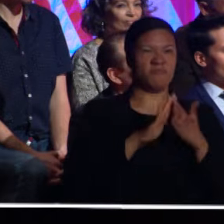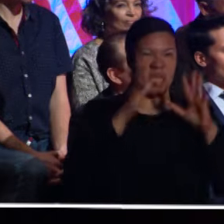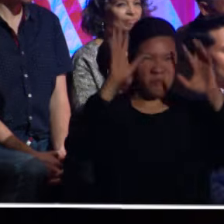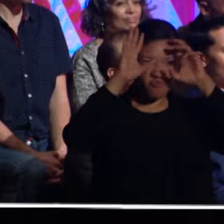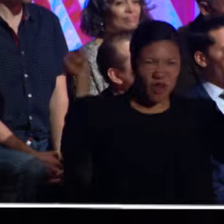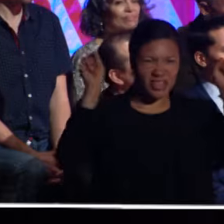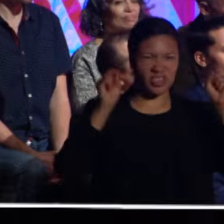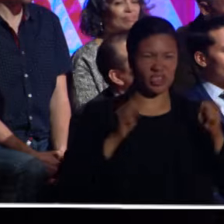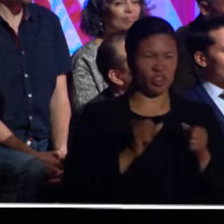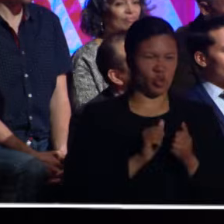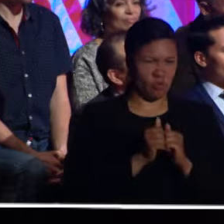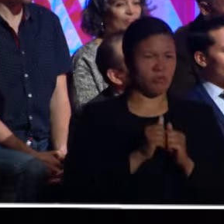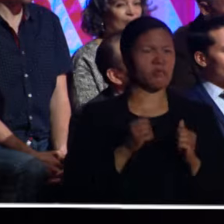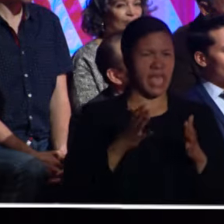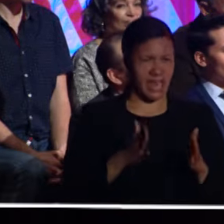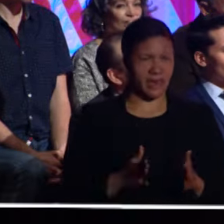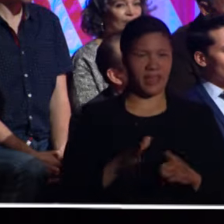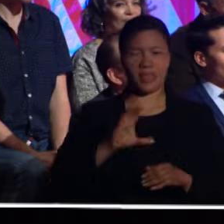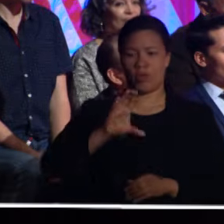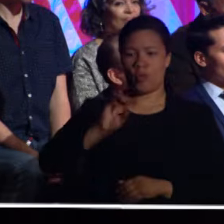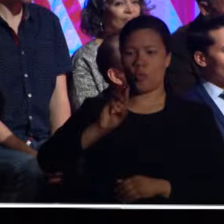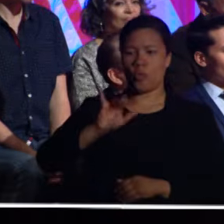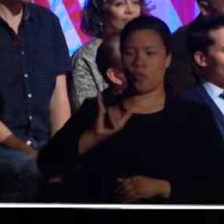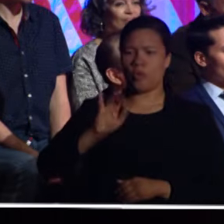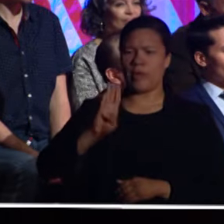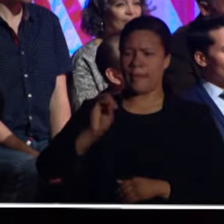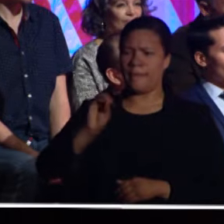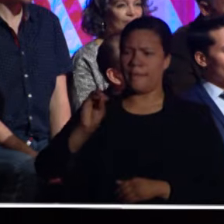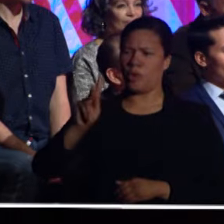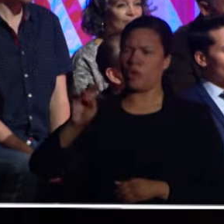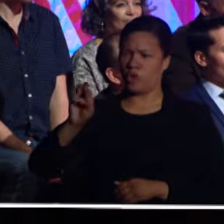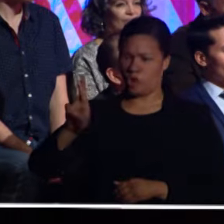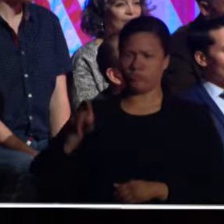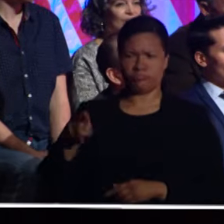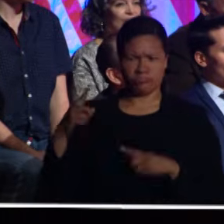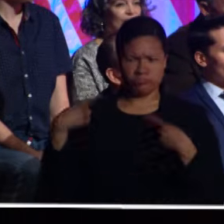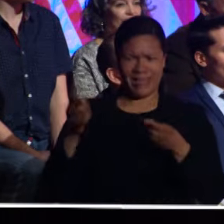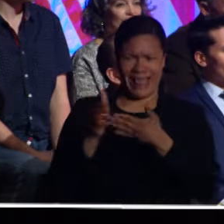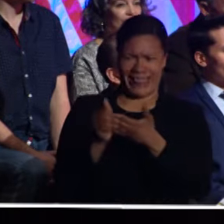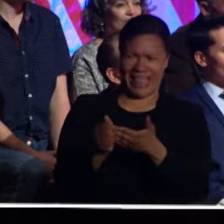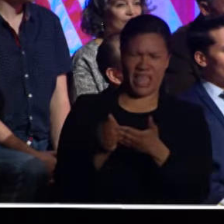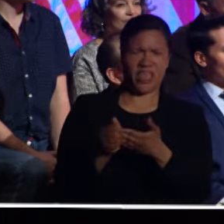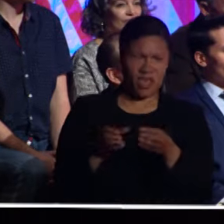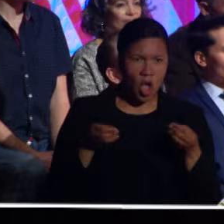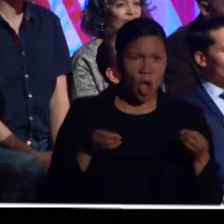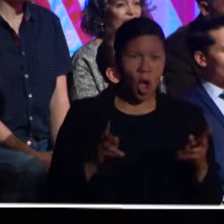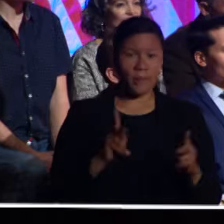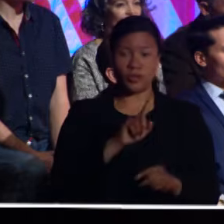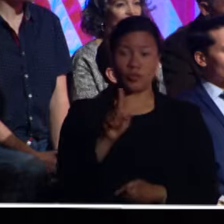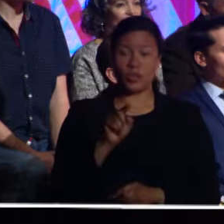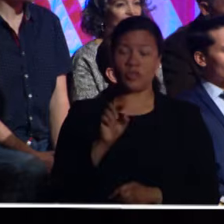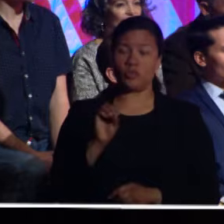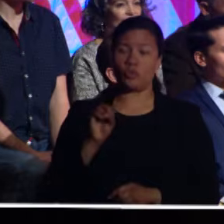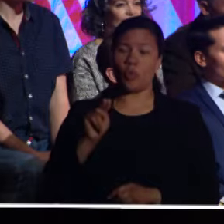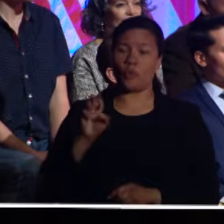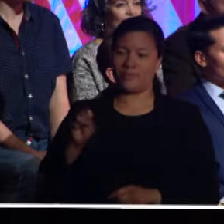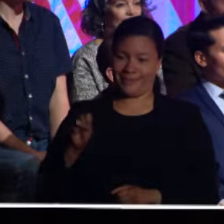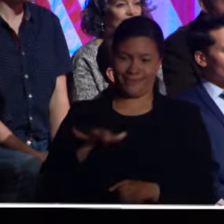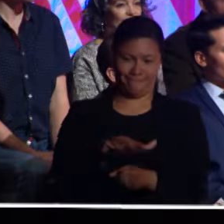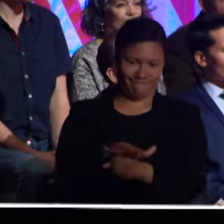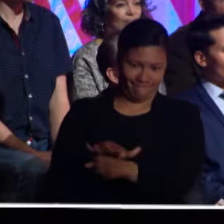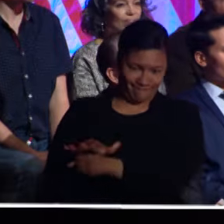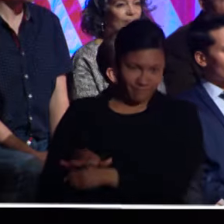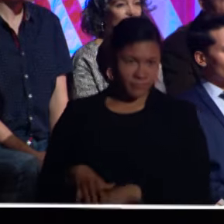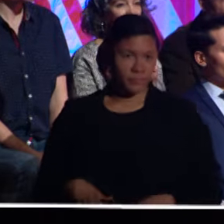been a leader on creating one such tool. And that tool is opportunity zones. The senator is right when